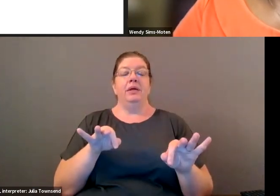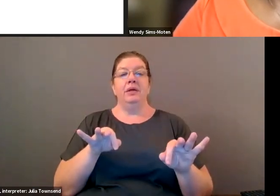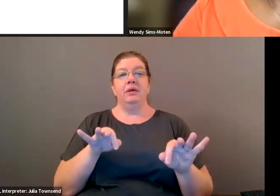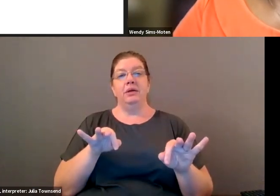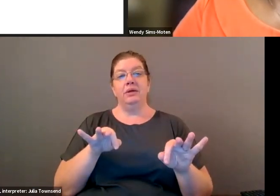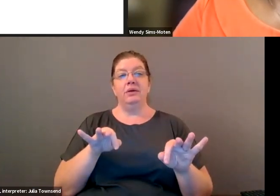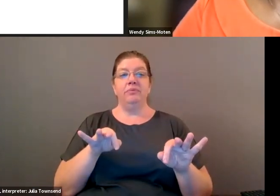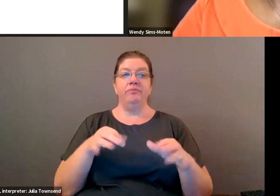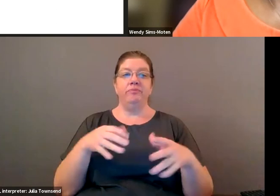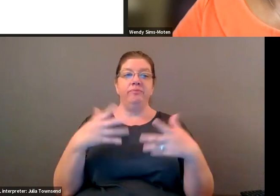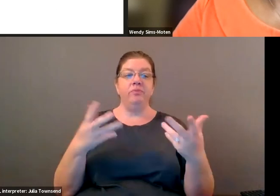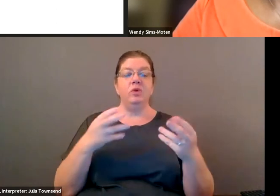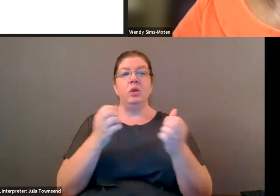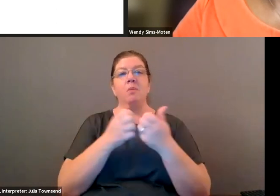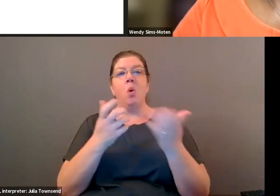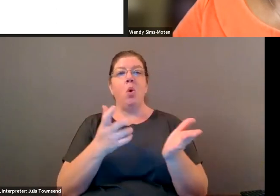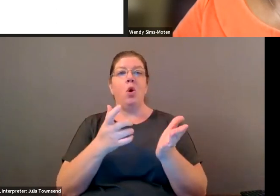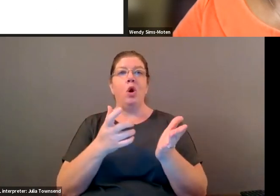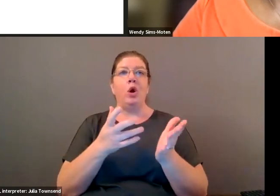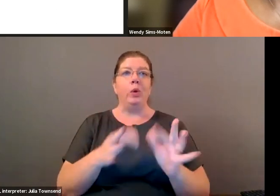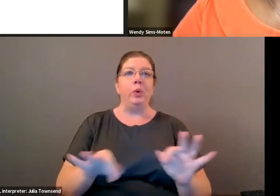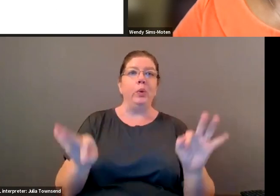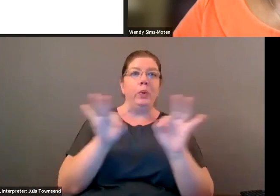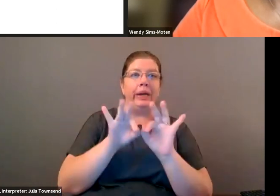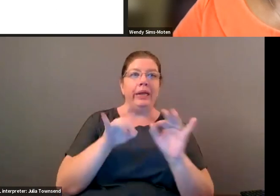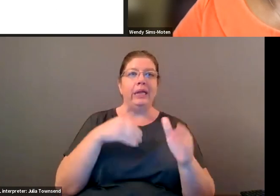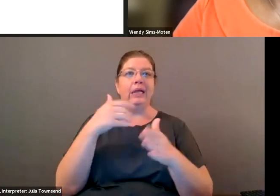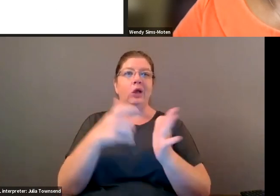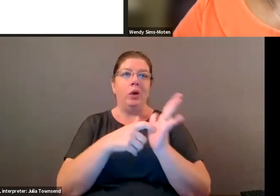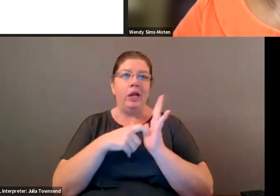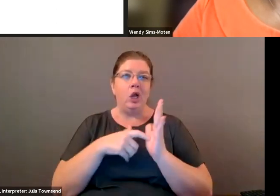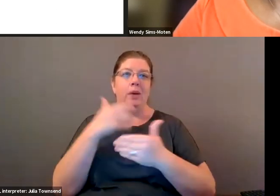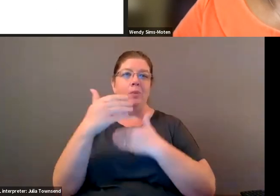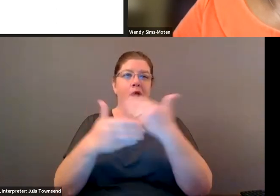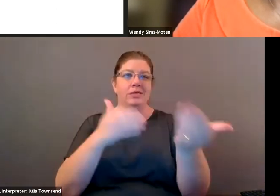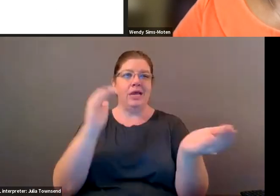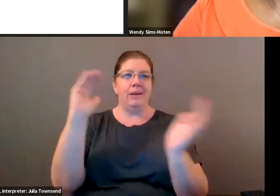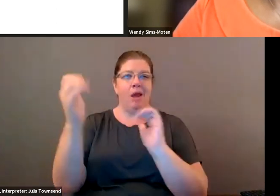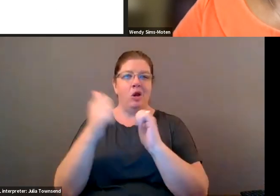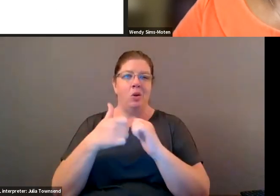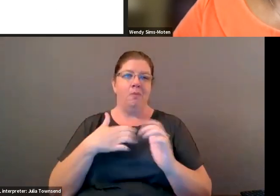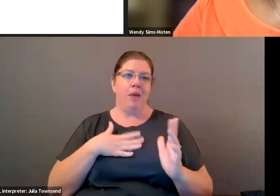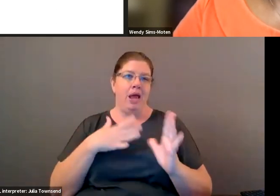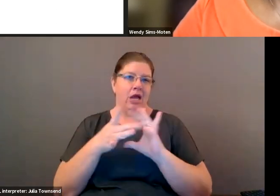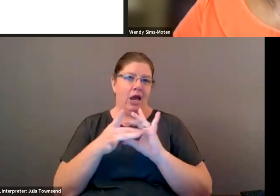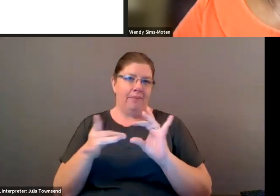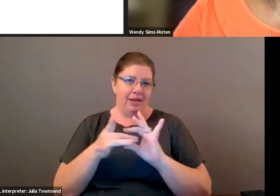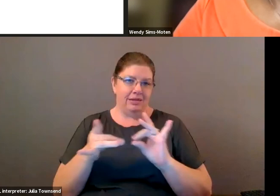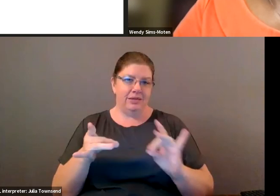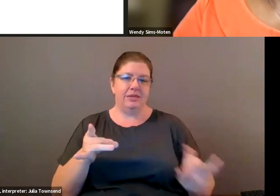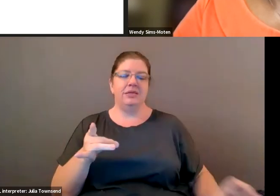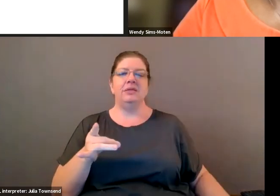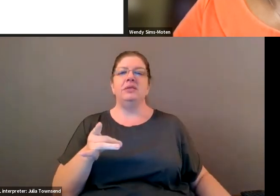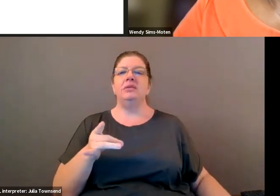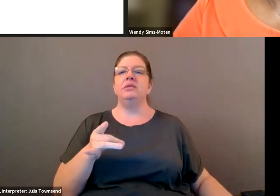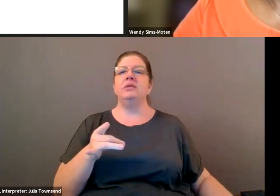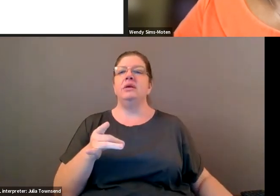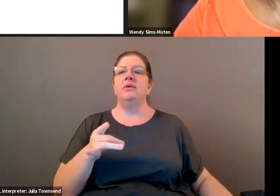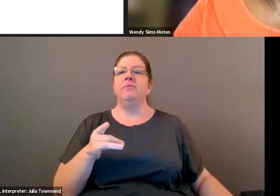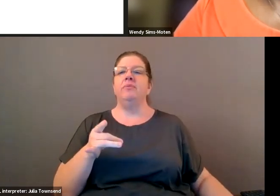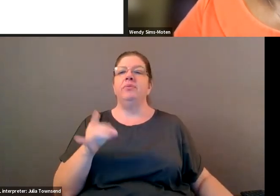more critical process compared to what I'm going to be commenting on, because his focus